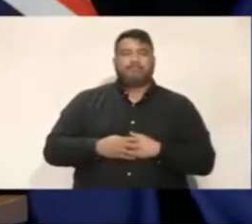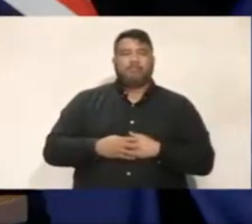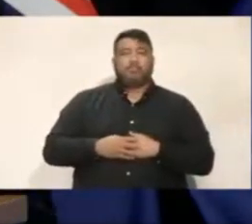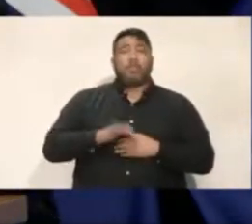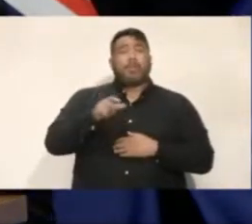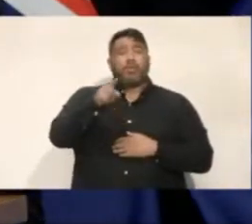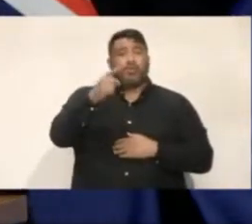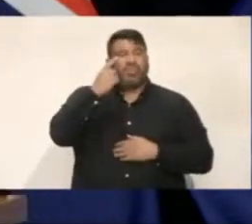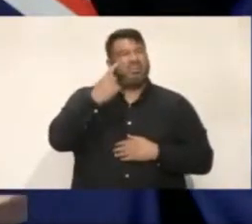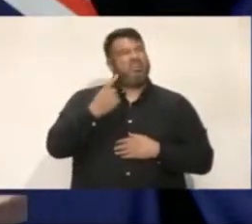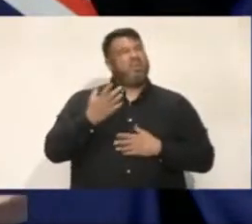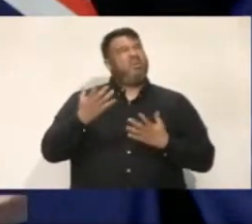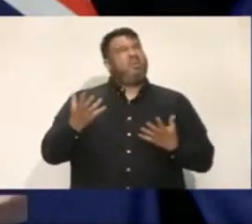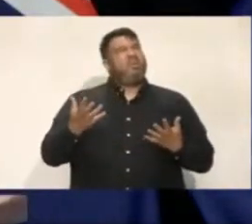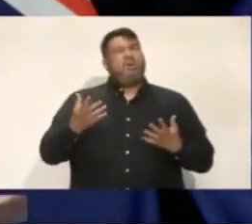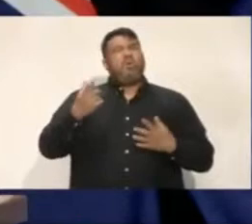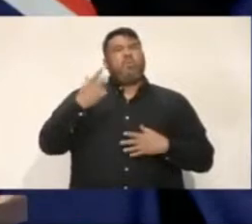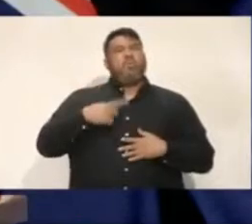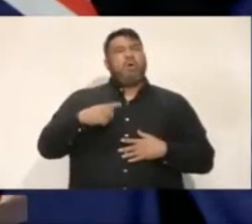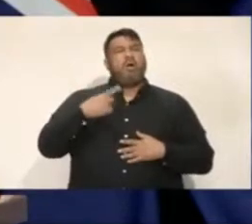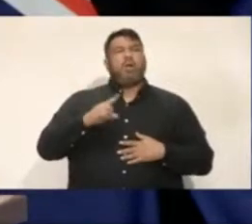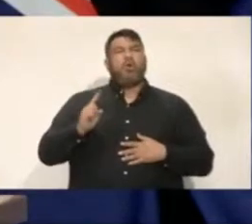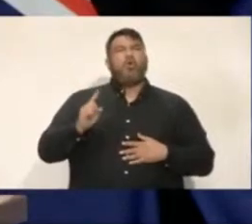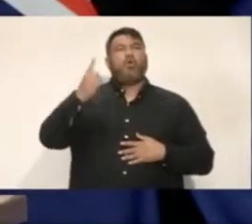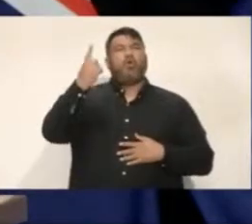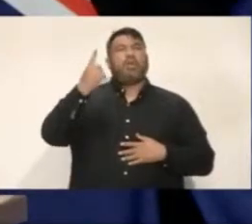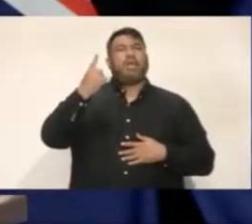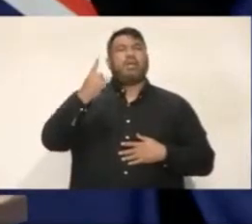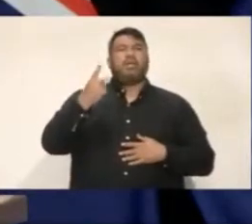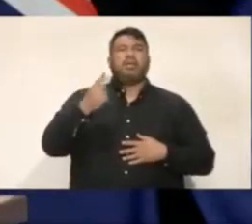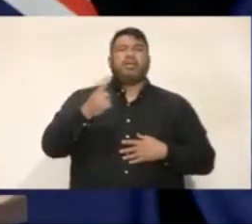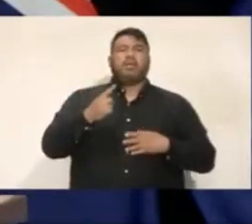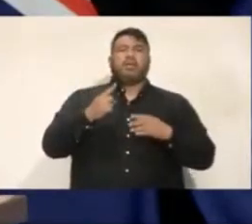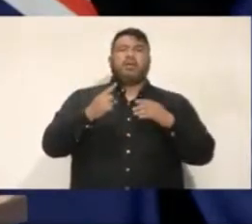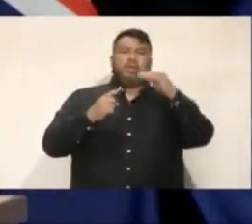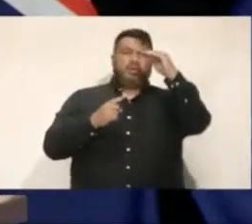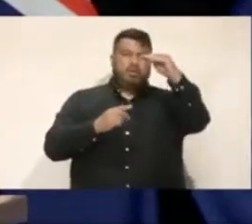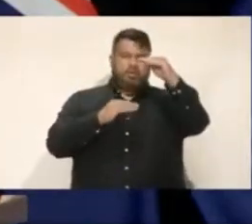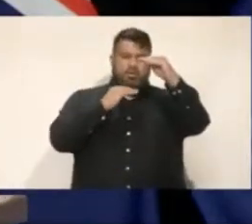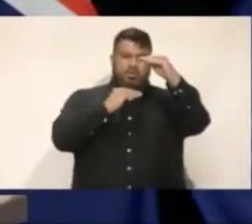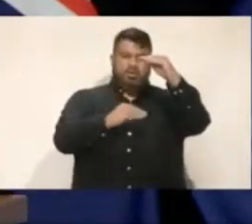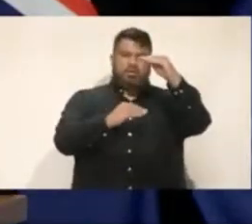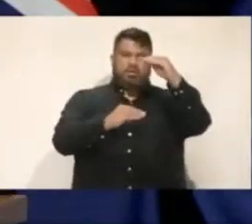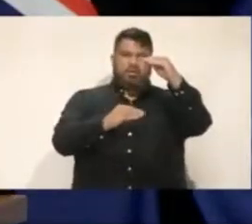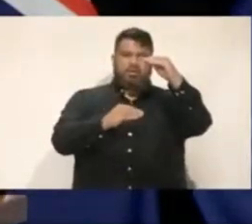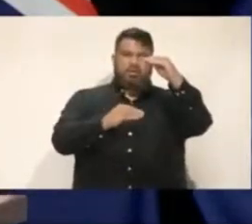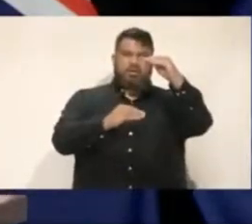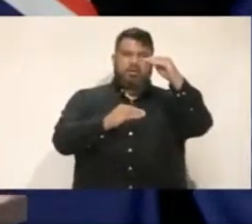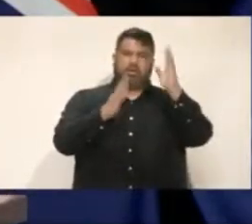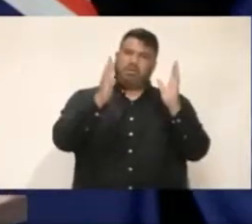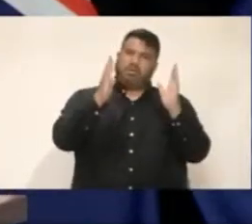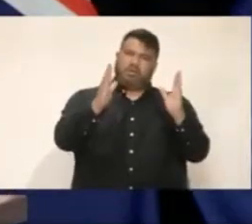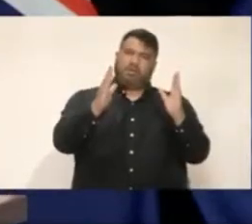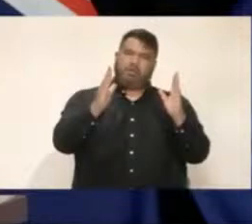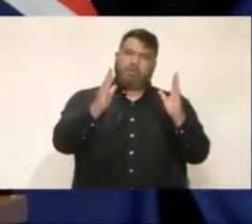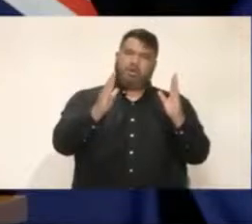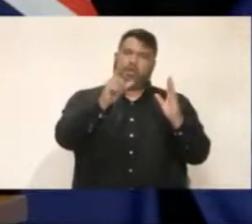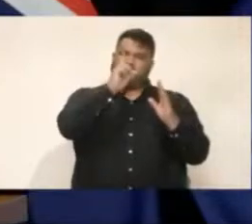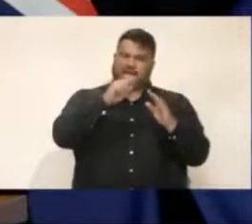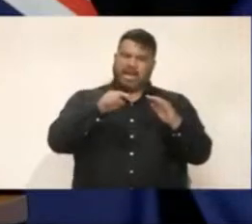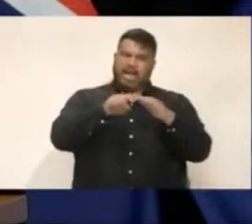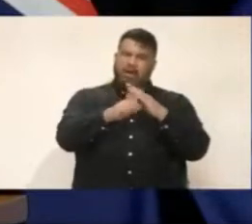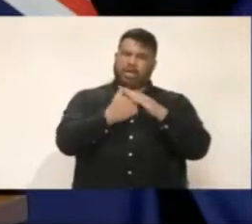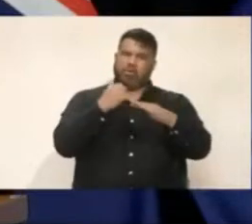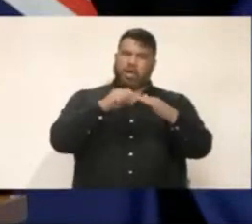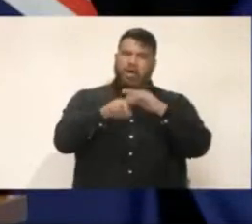ask why we lifted Auckland's regional boundary at all. The simple reason is that in a level